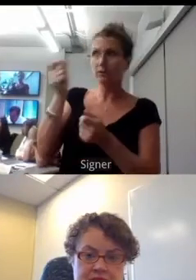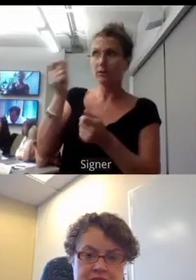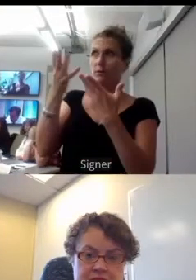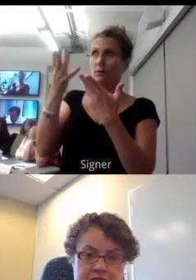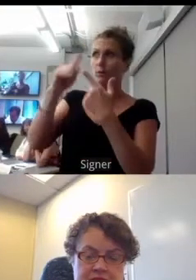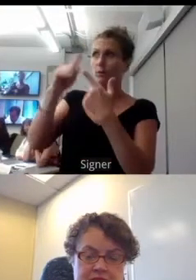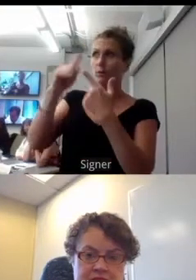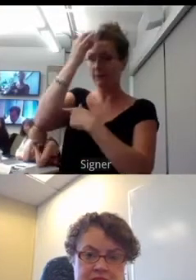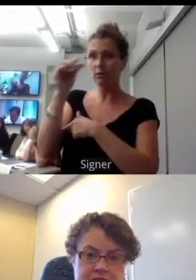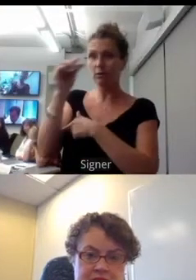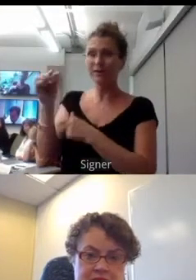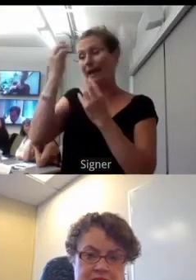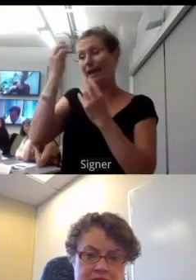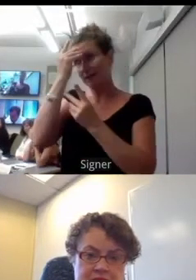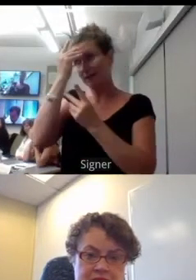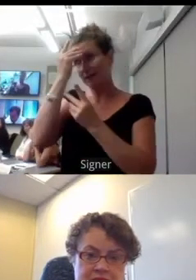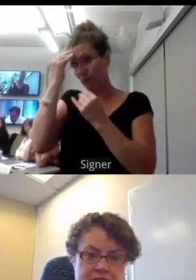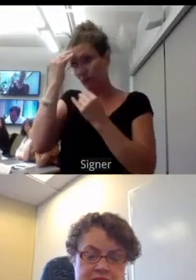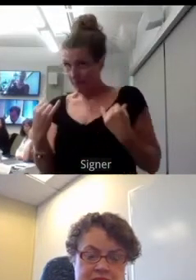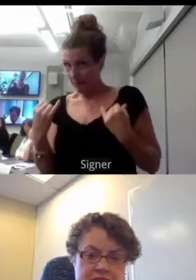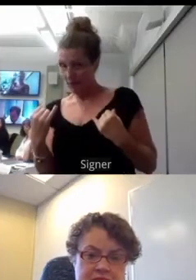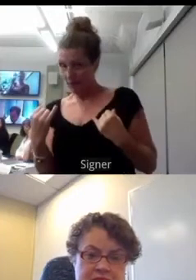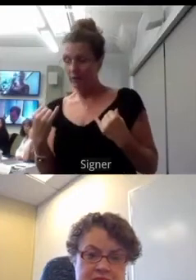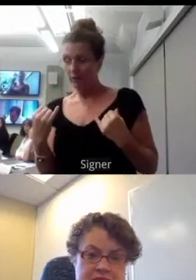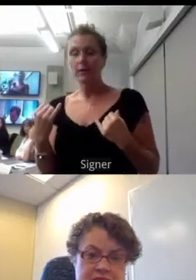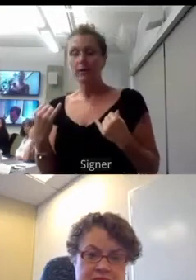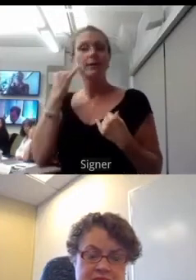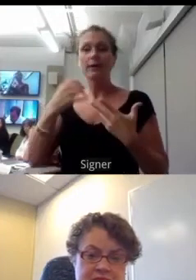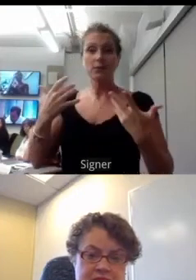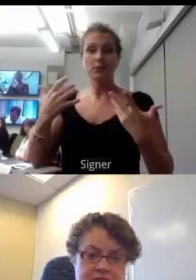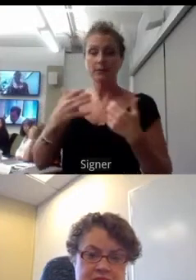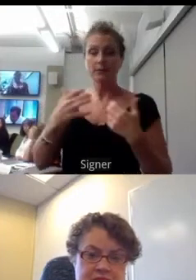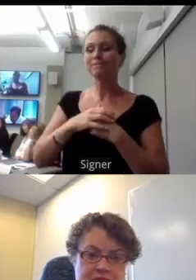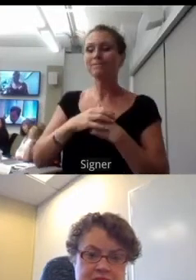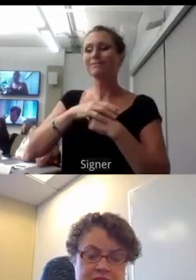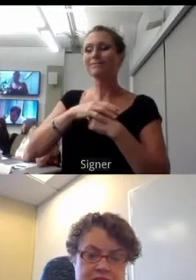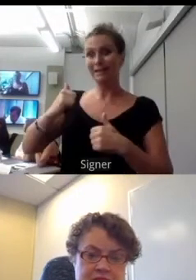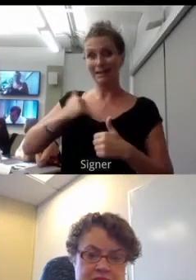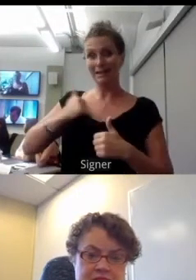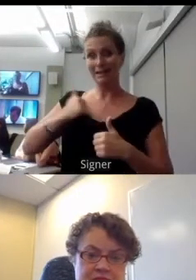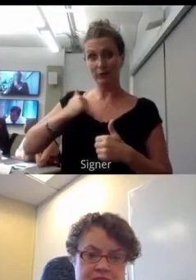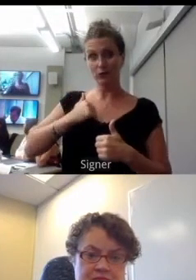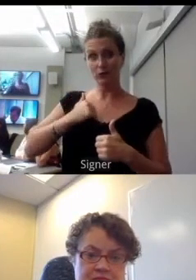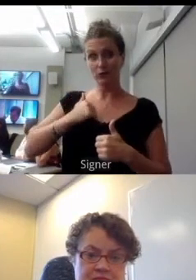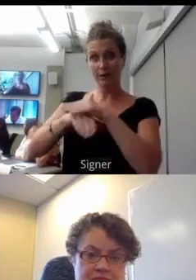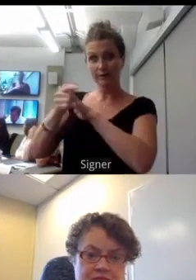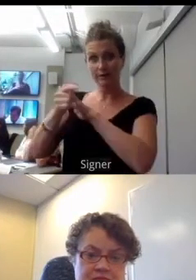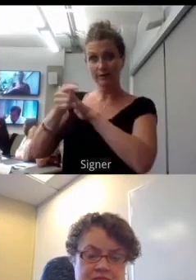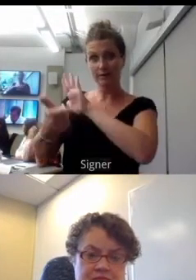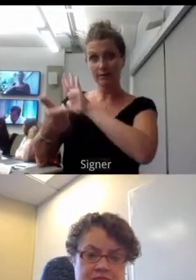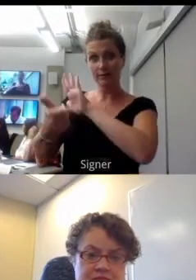the idea that the National Accessibility Law should create a new office,